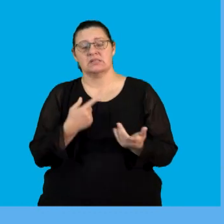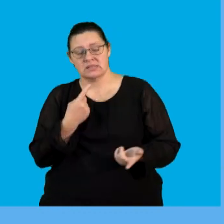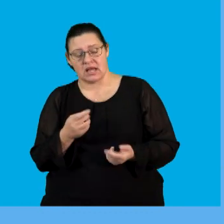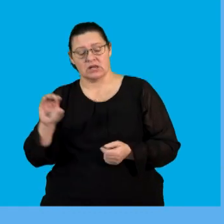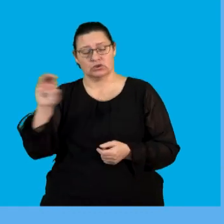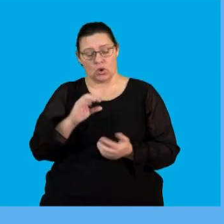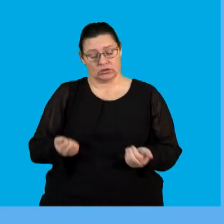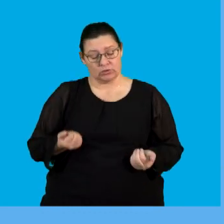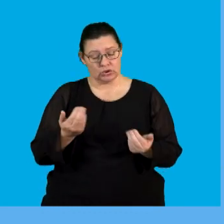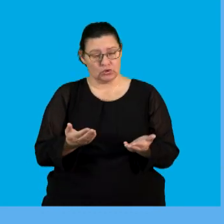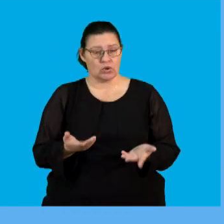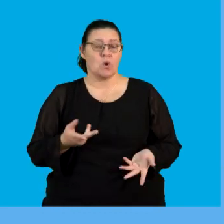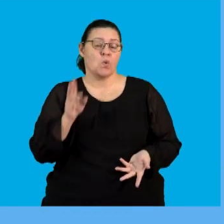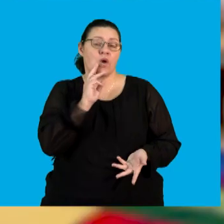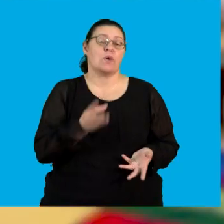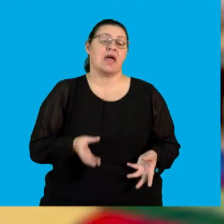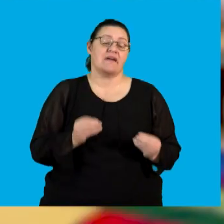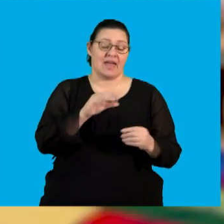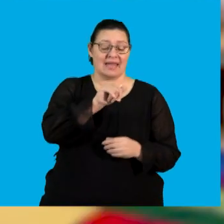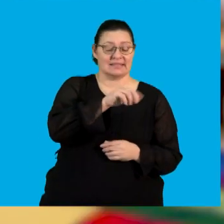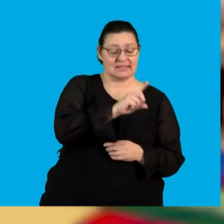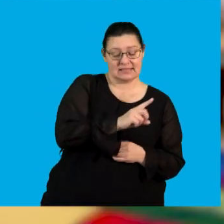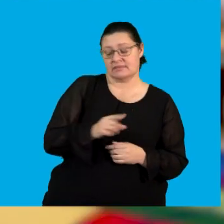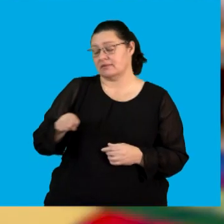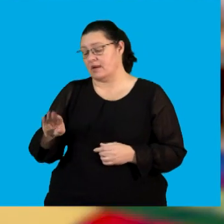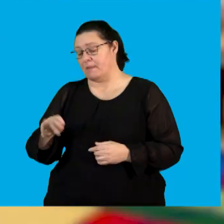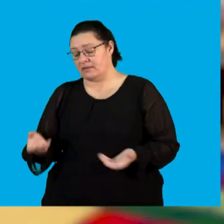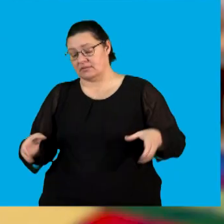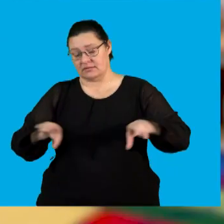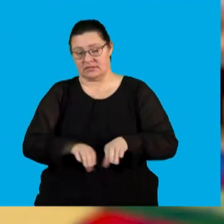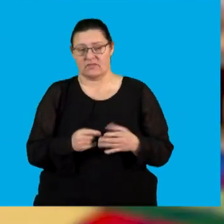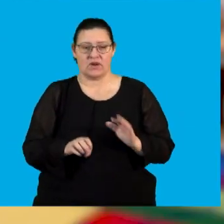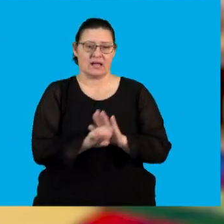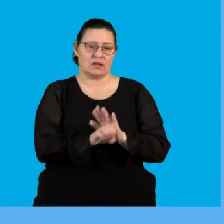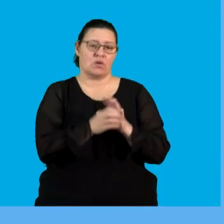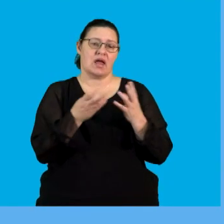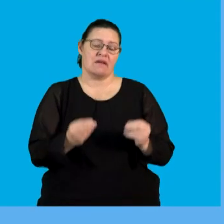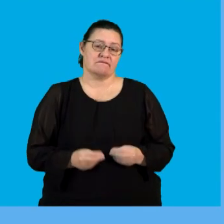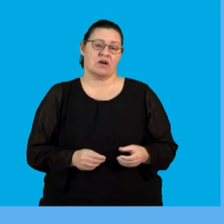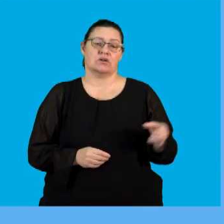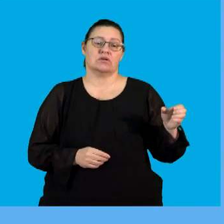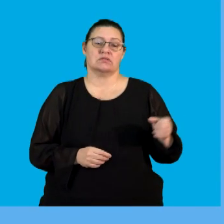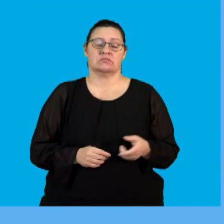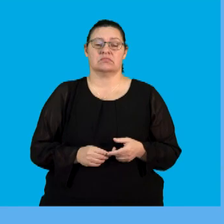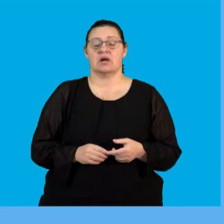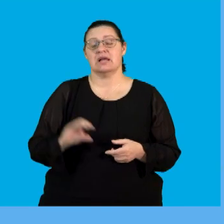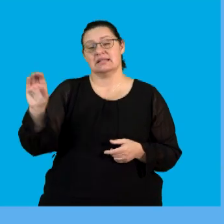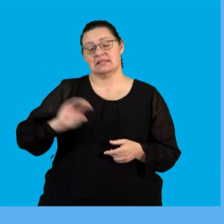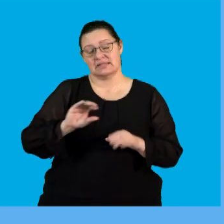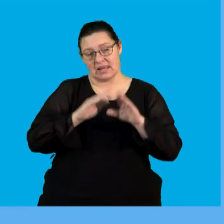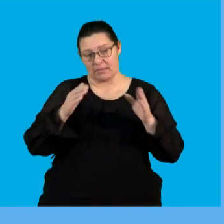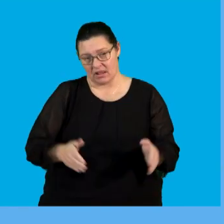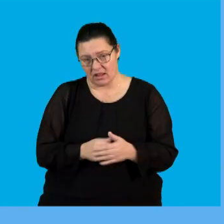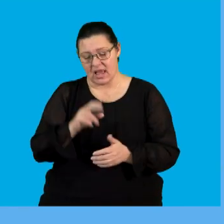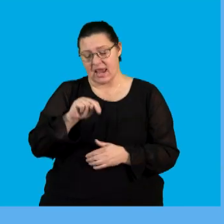we're saying that salt is going to be produced when we are reacting an acid and a base. For an example, we can have this salt table, our